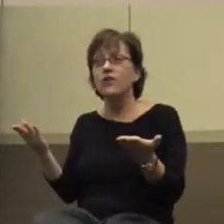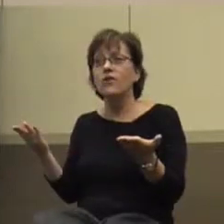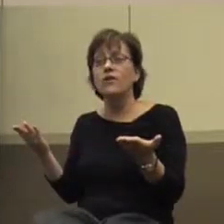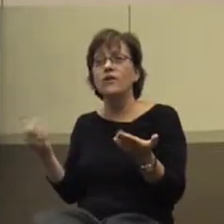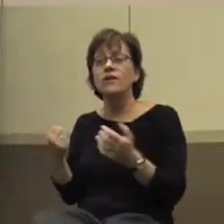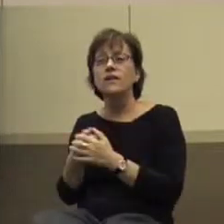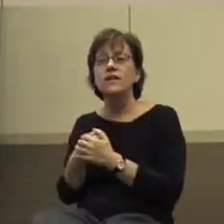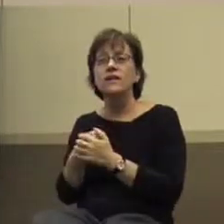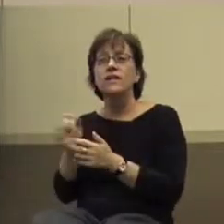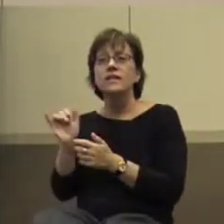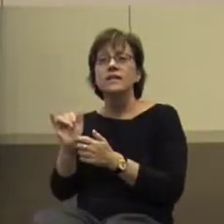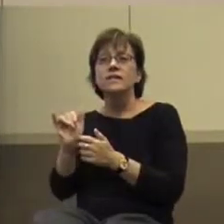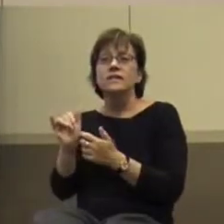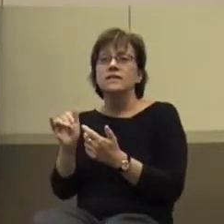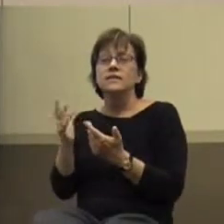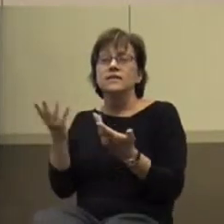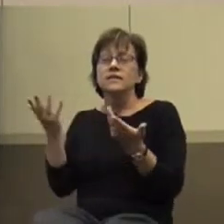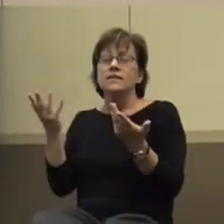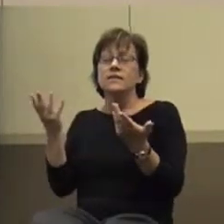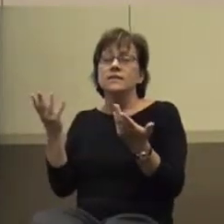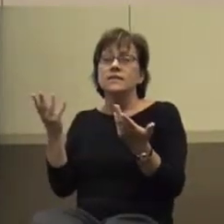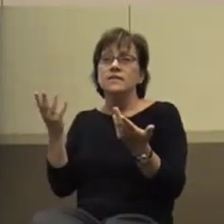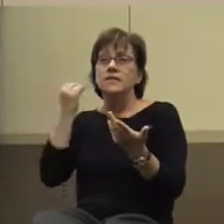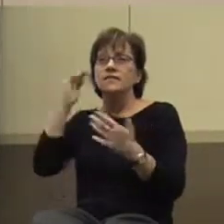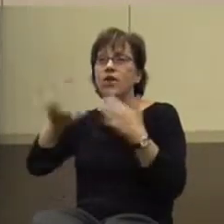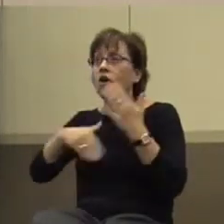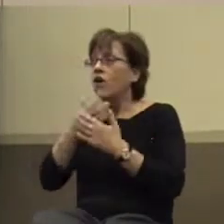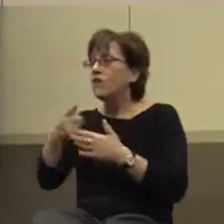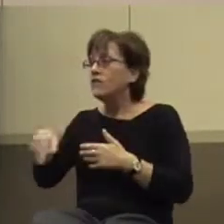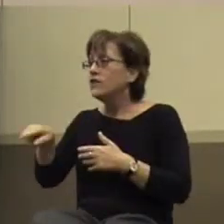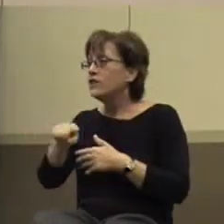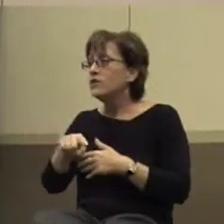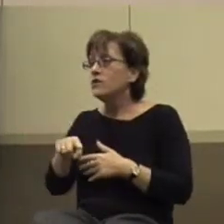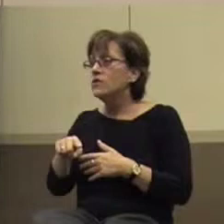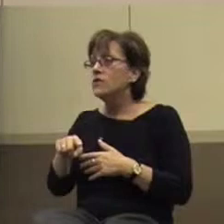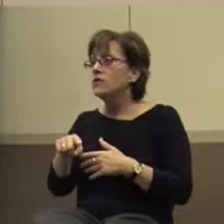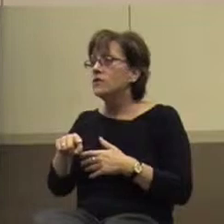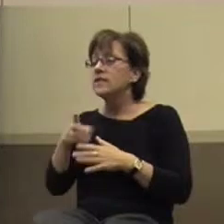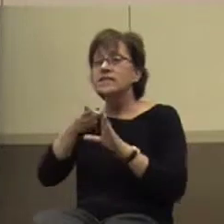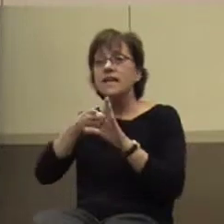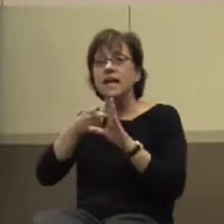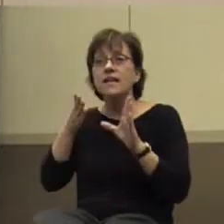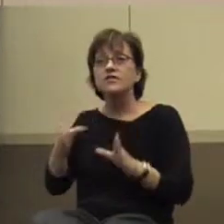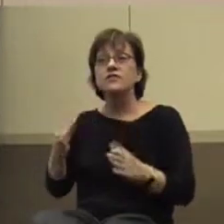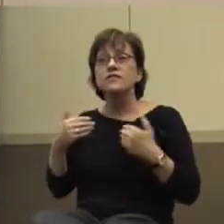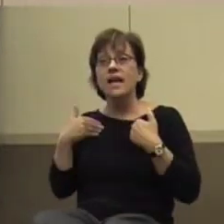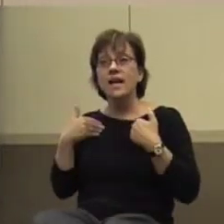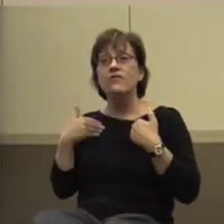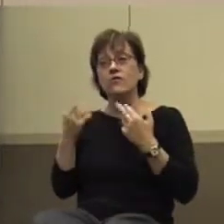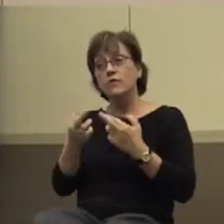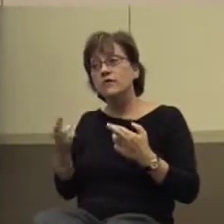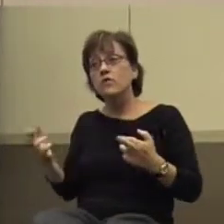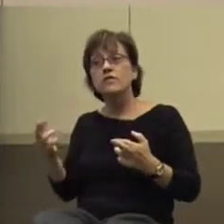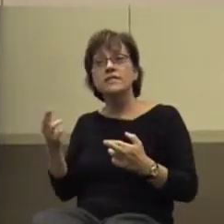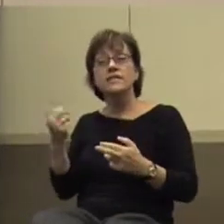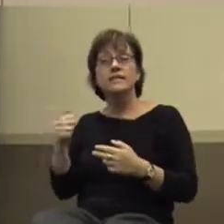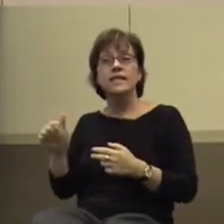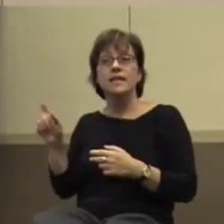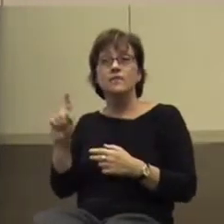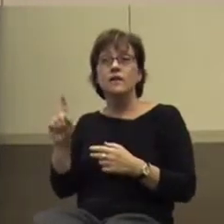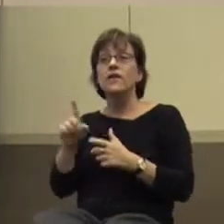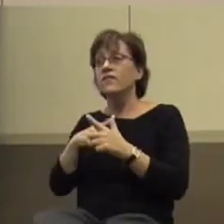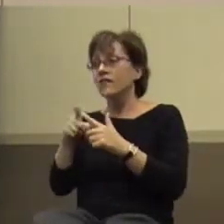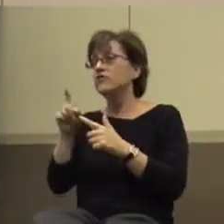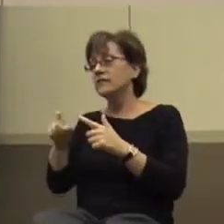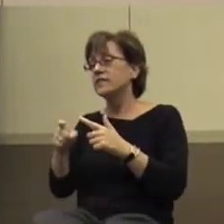of you, if the psychologists have those resources in your place, then you need to have that collaboration between yourself and the psychologist